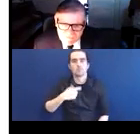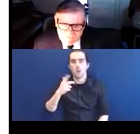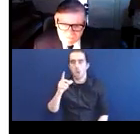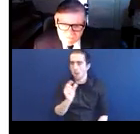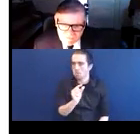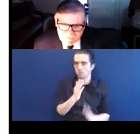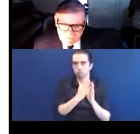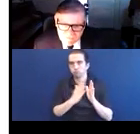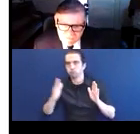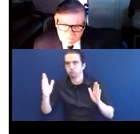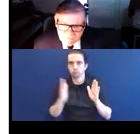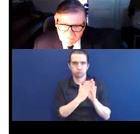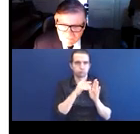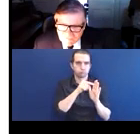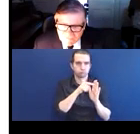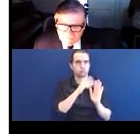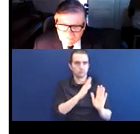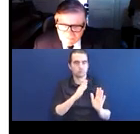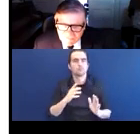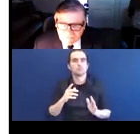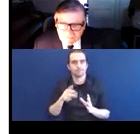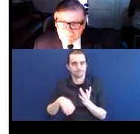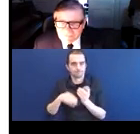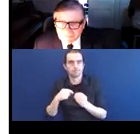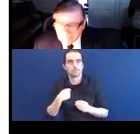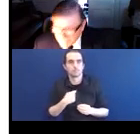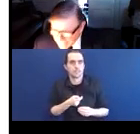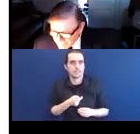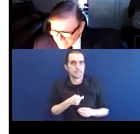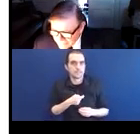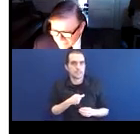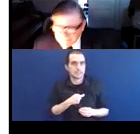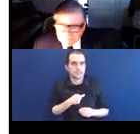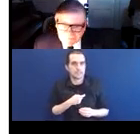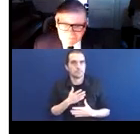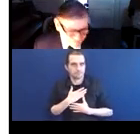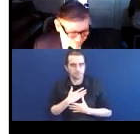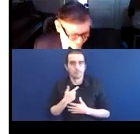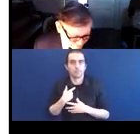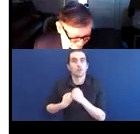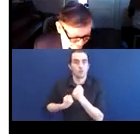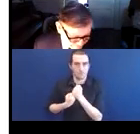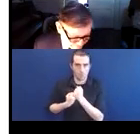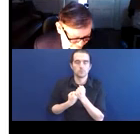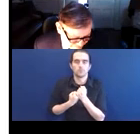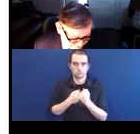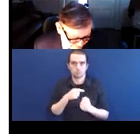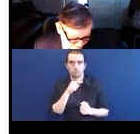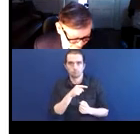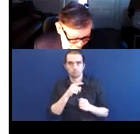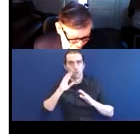been able to work nearly 20 years now with some support. But my diagnosis has helped me